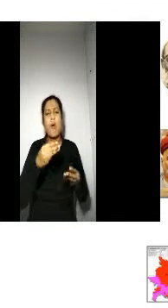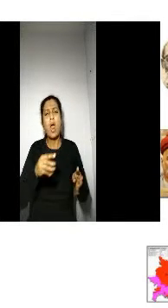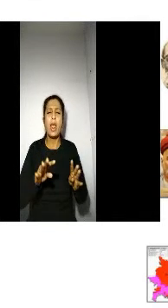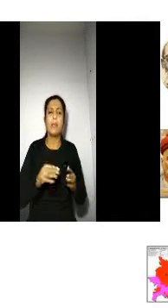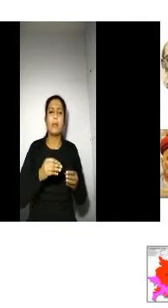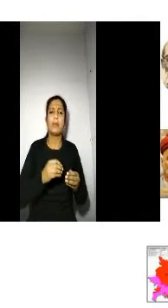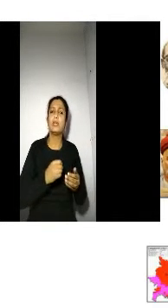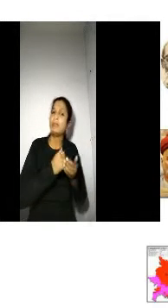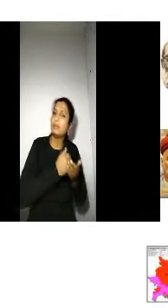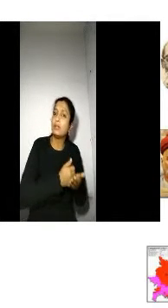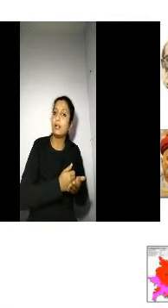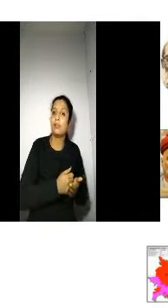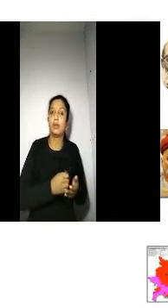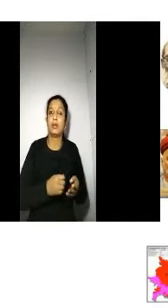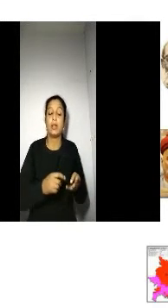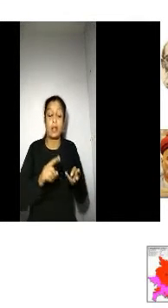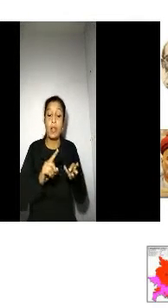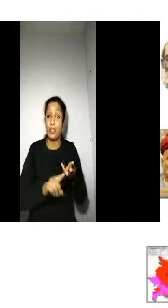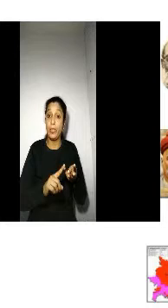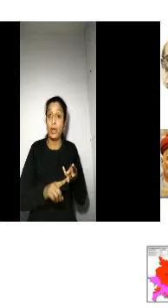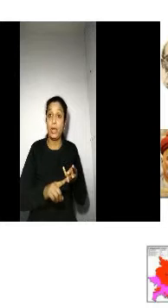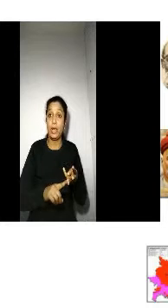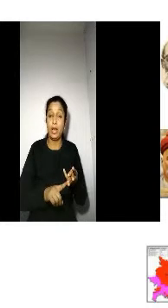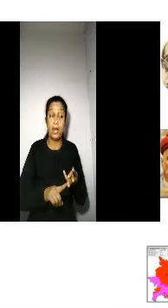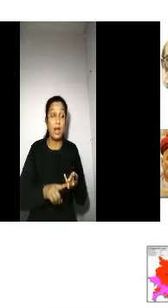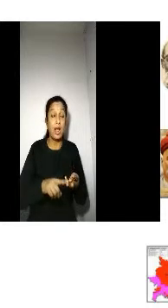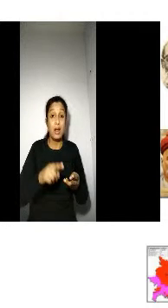Demanded cut in